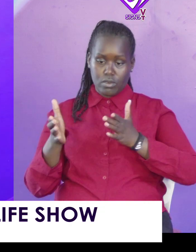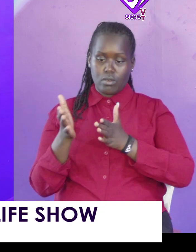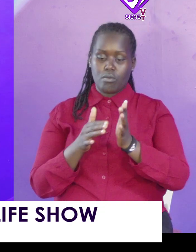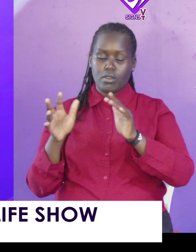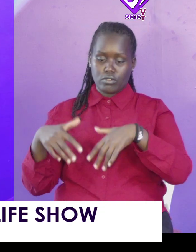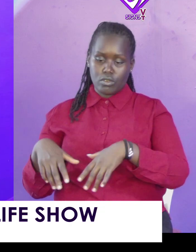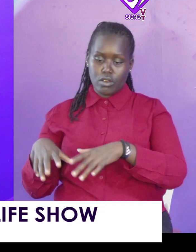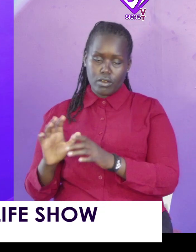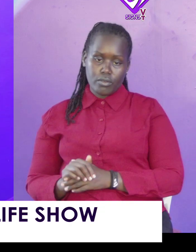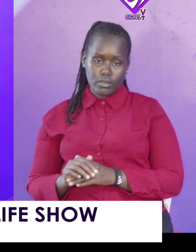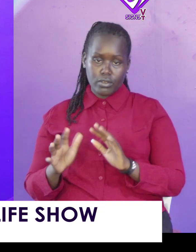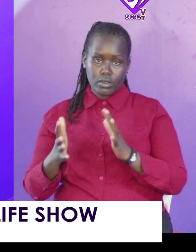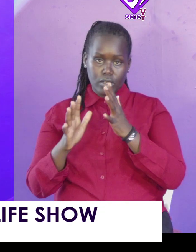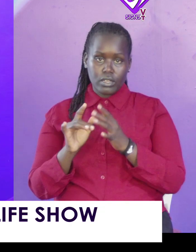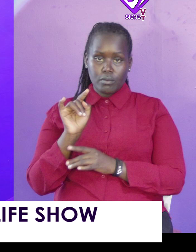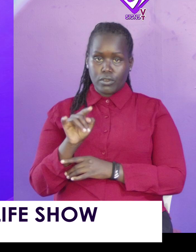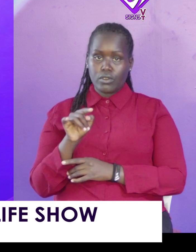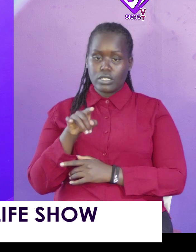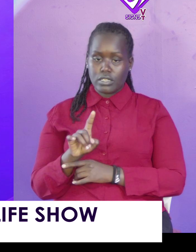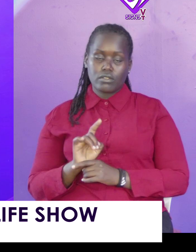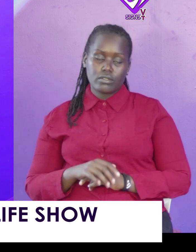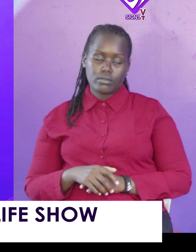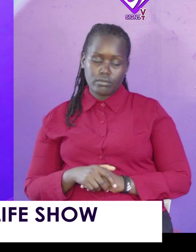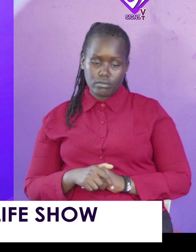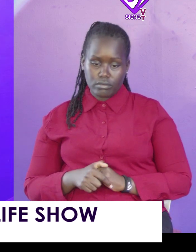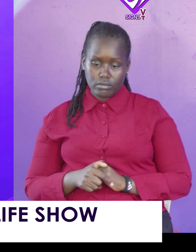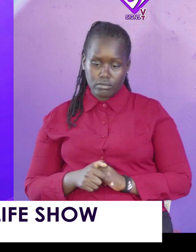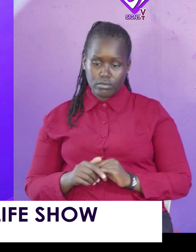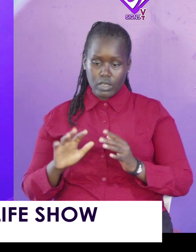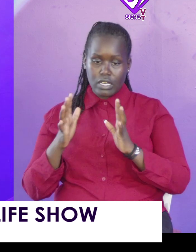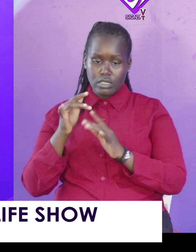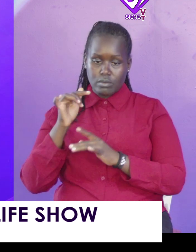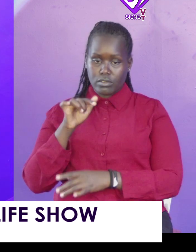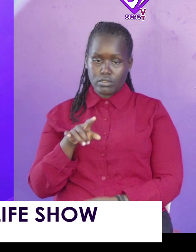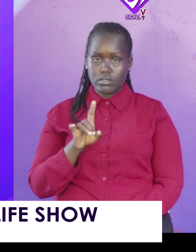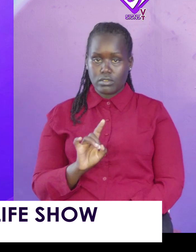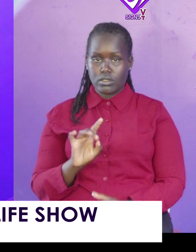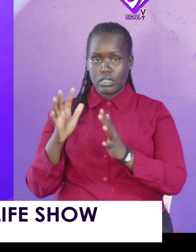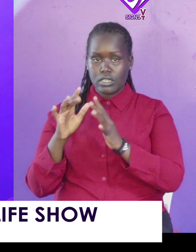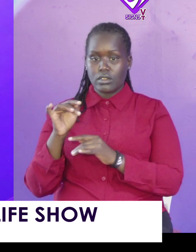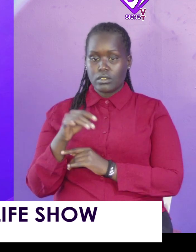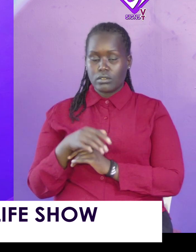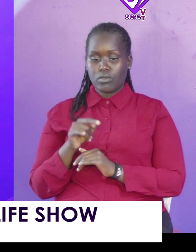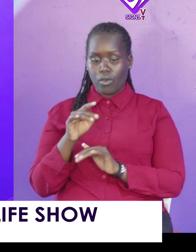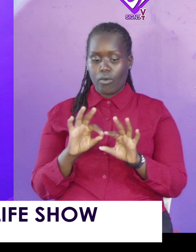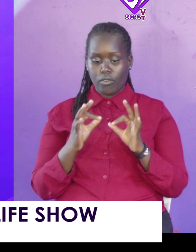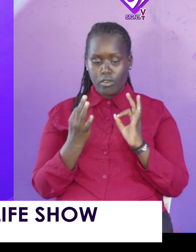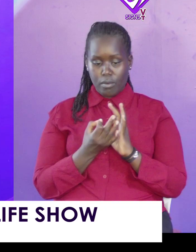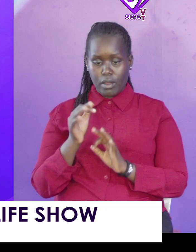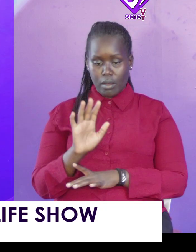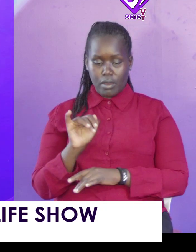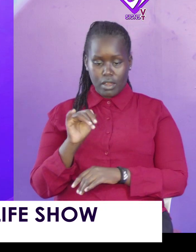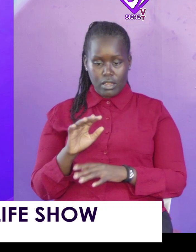unwind. Celebrate who you are. Celebrate who you are. Celebrate your family. This